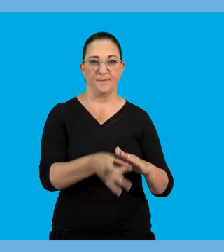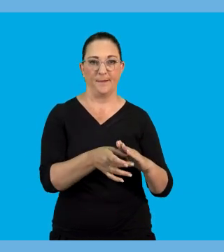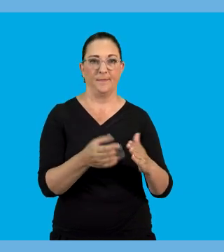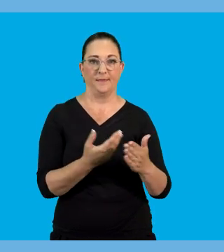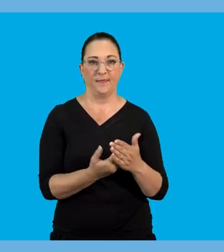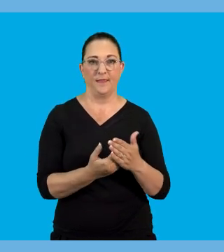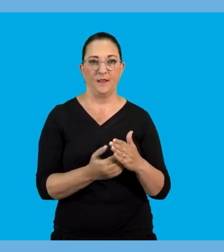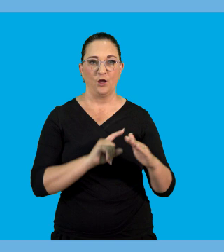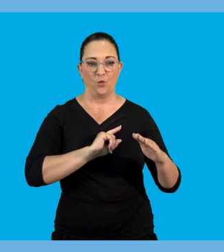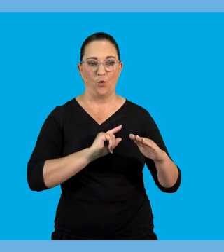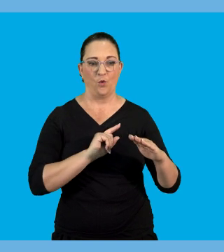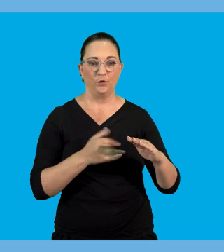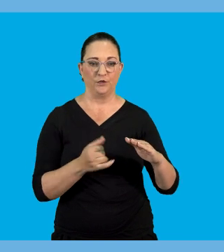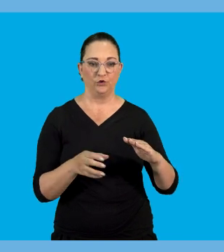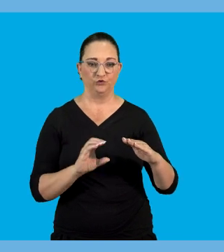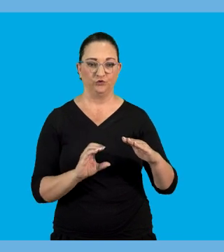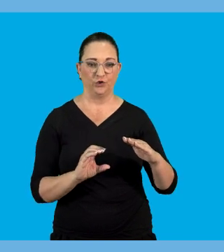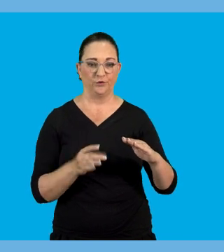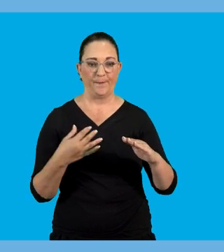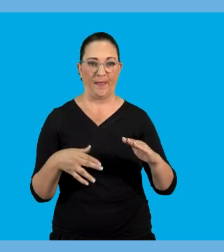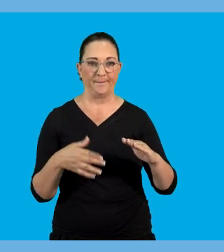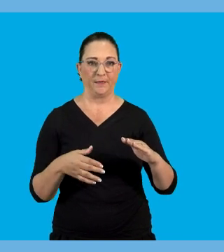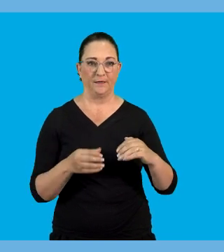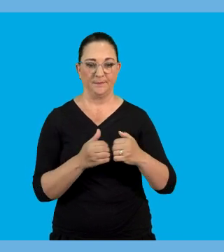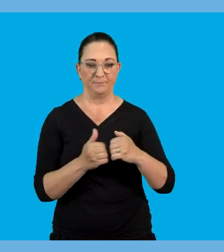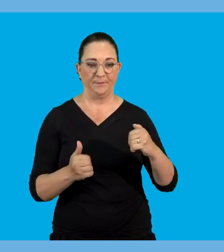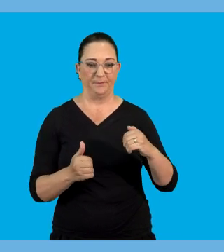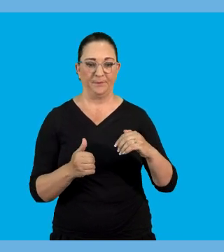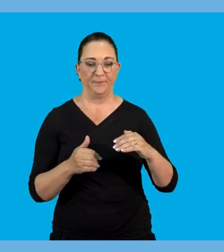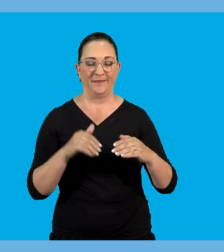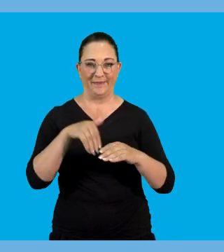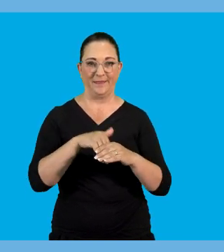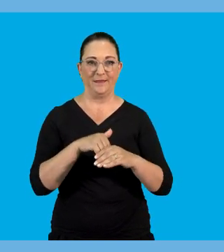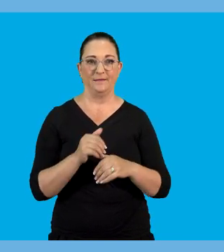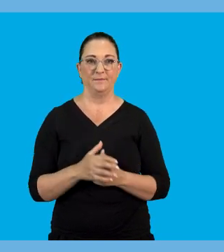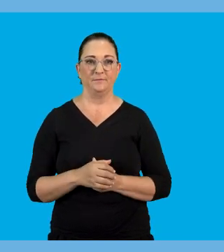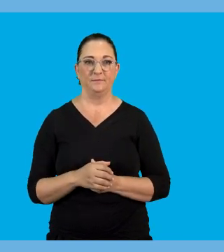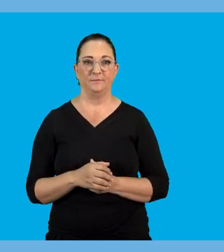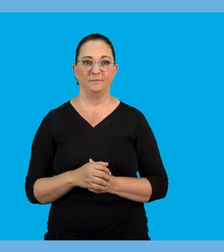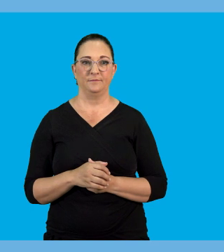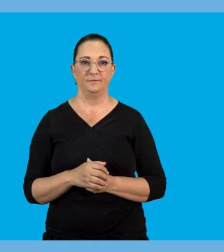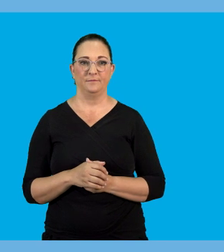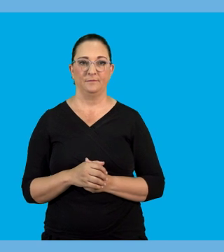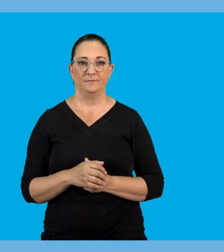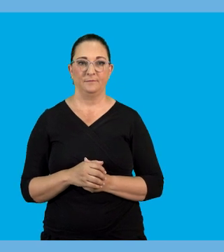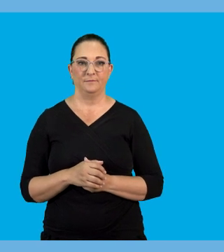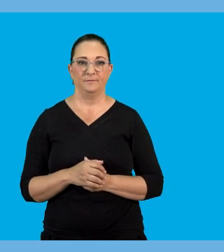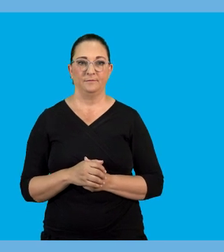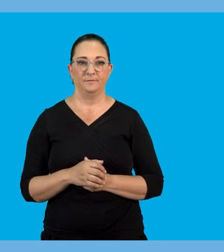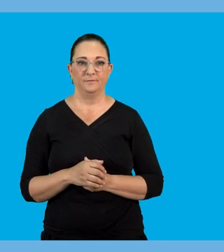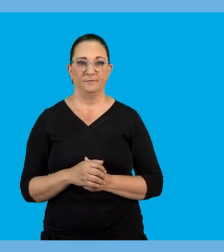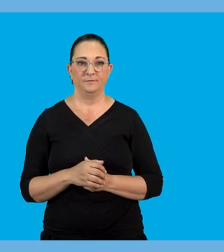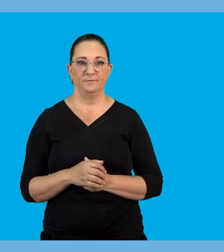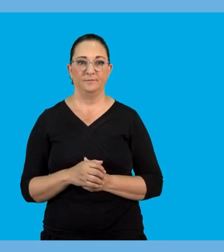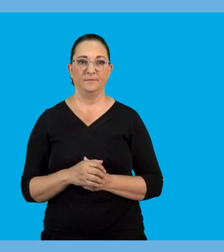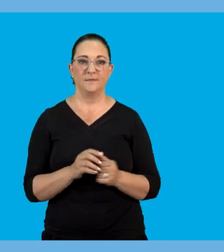paper are brought closer to the ruler, the charges in the pieces of paper are going to be separated. Now, let's visualize this. We have